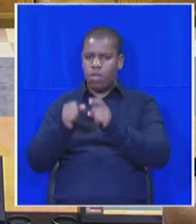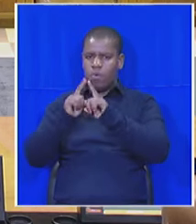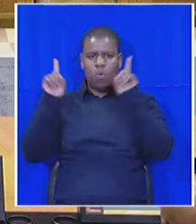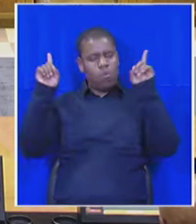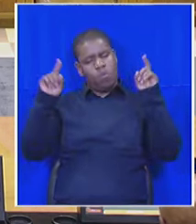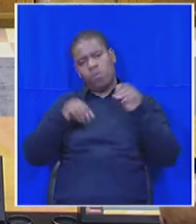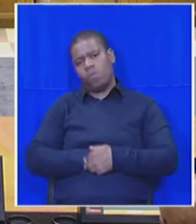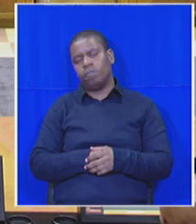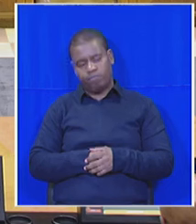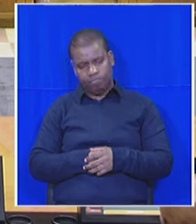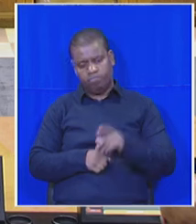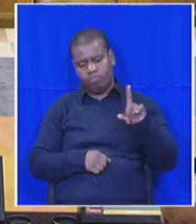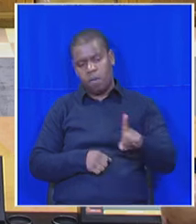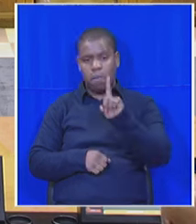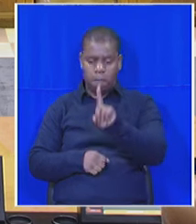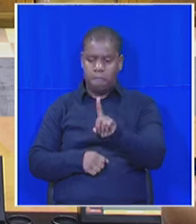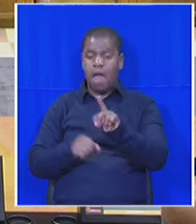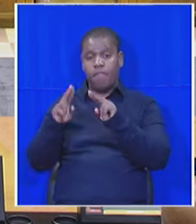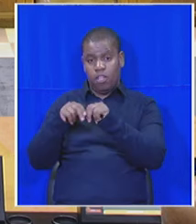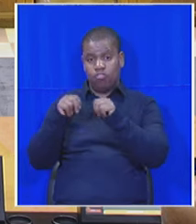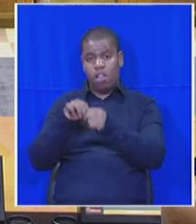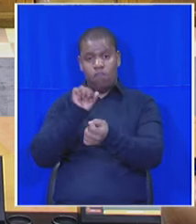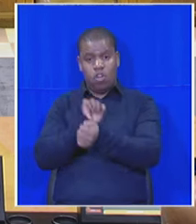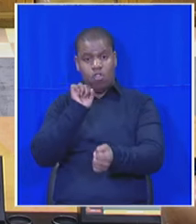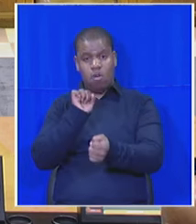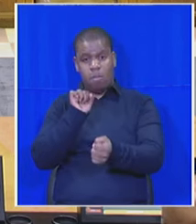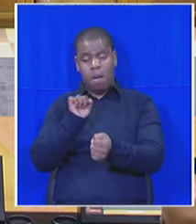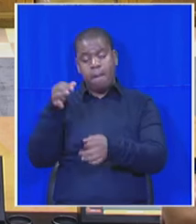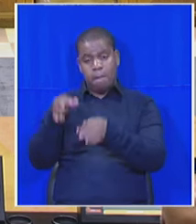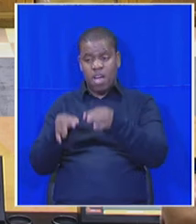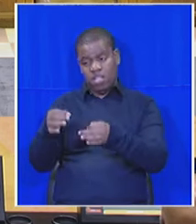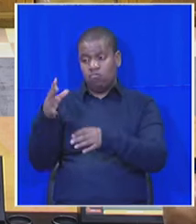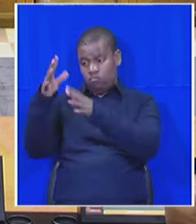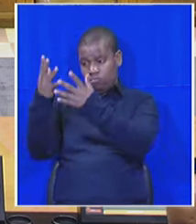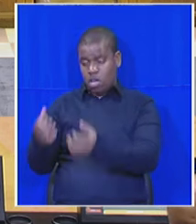Thank you, Honourable Chairperson. The National Freedom Party supports this budget vote.